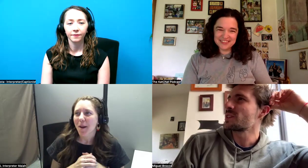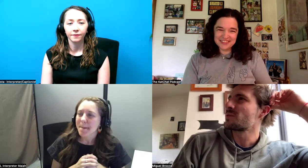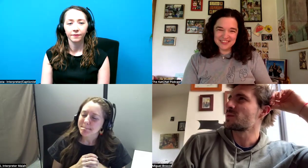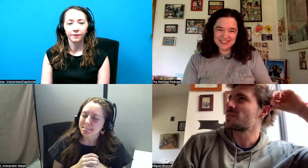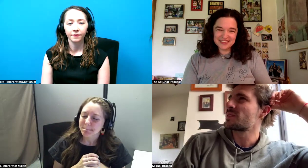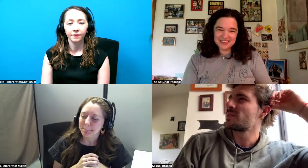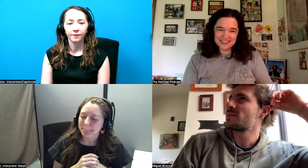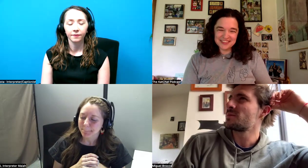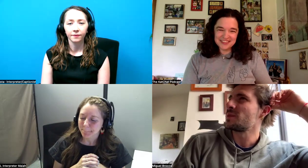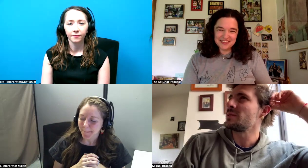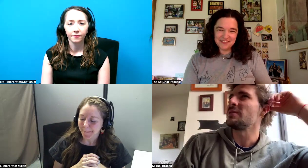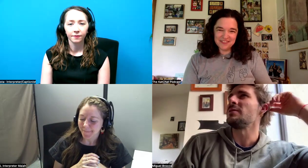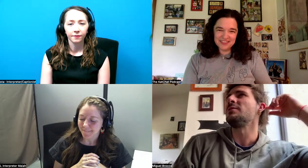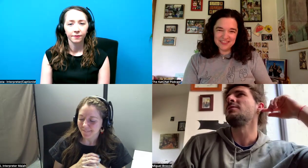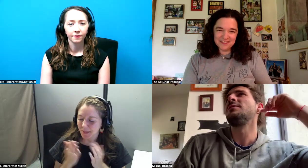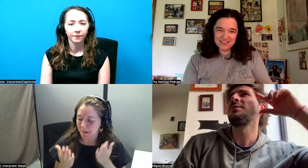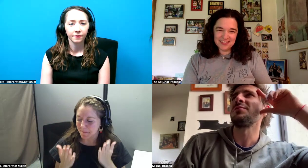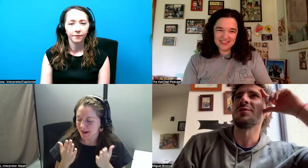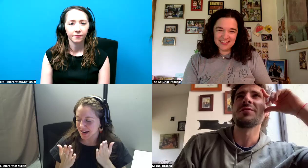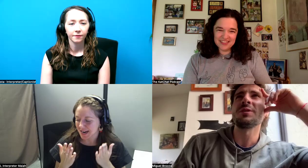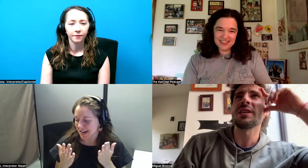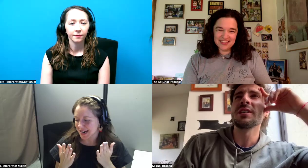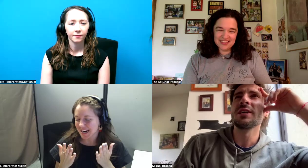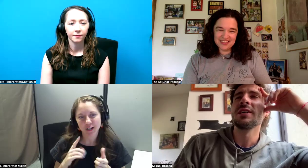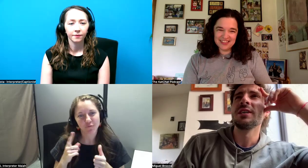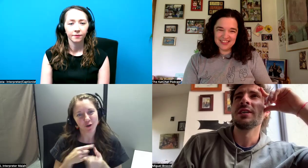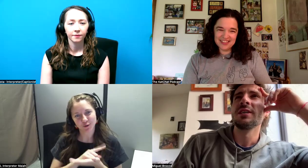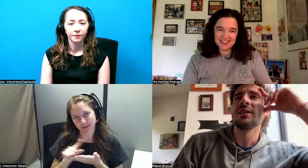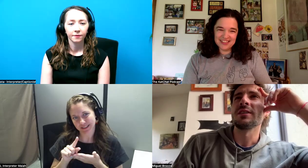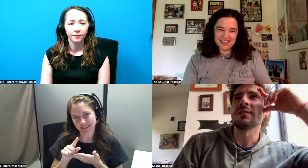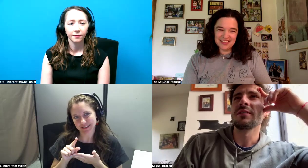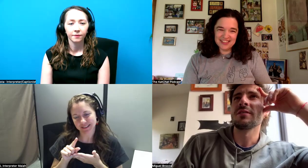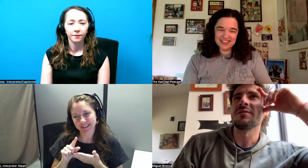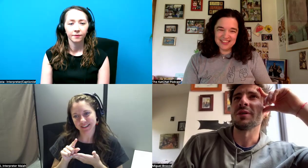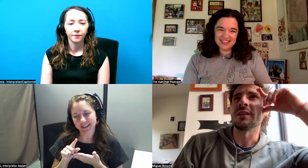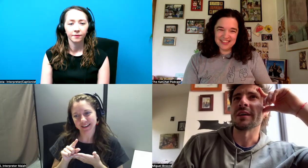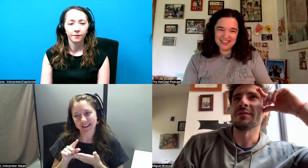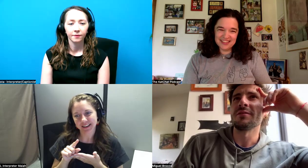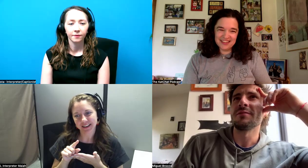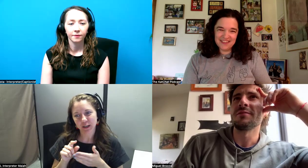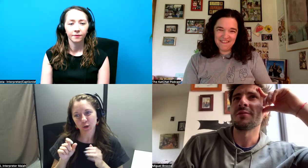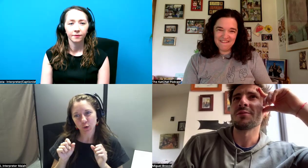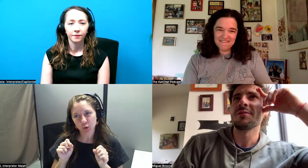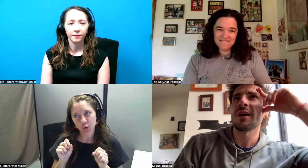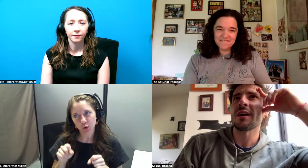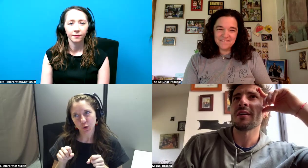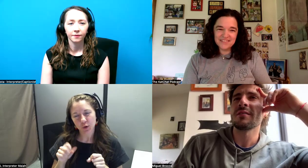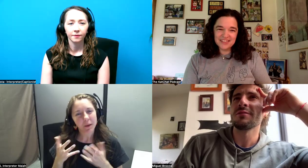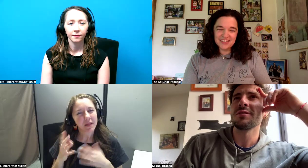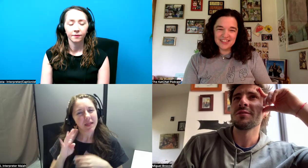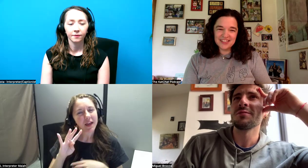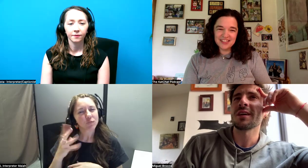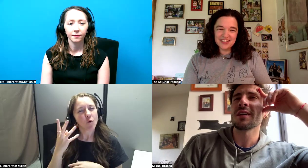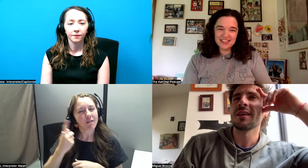I think this was maybe it was the first week. This could have been like fourth day